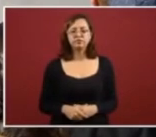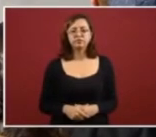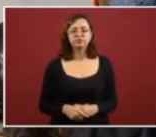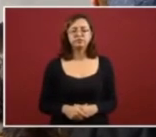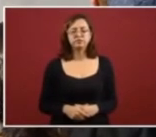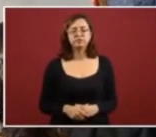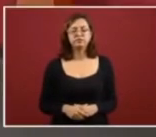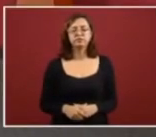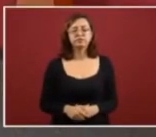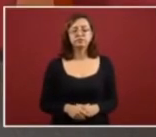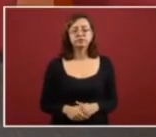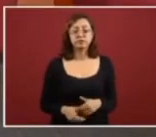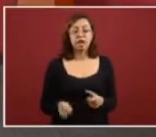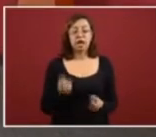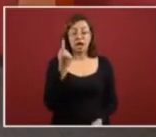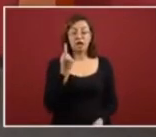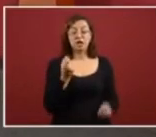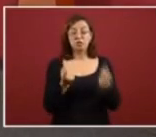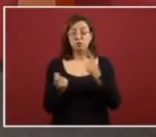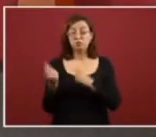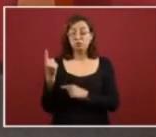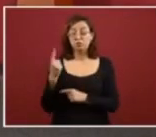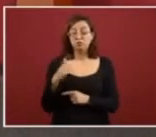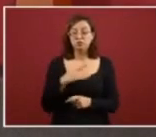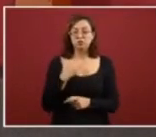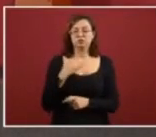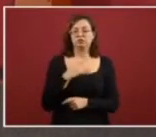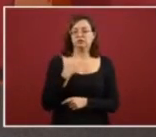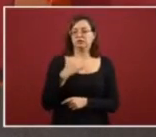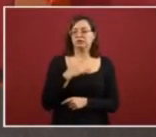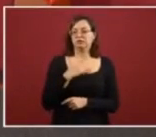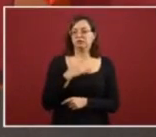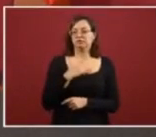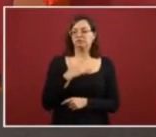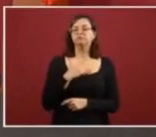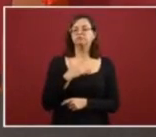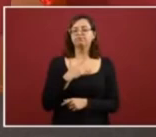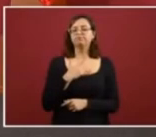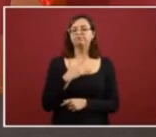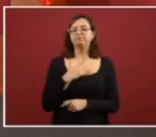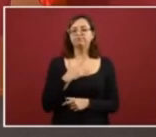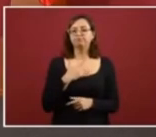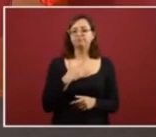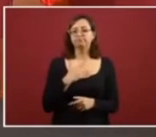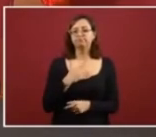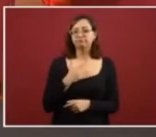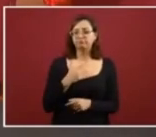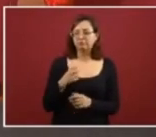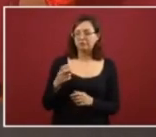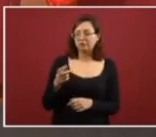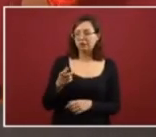Dándose cuenta and they're starting to understand que no es una moda, that it is not just a